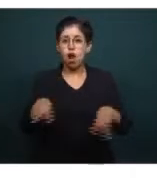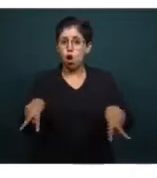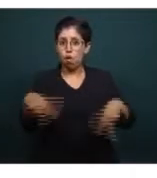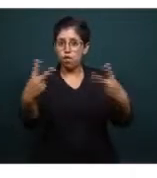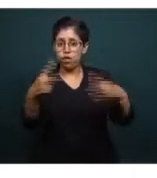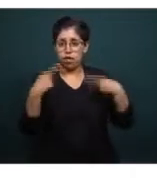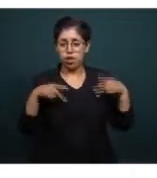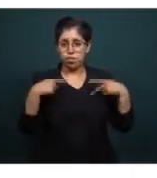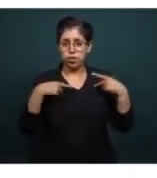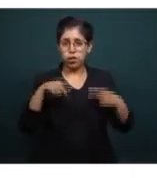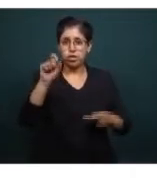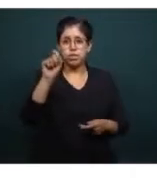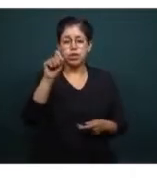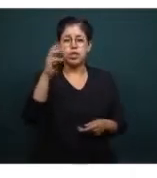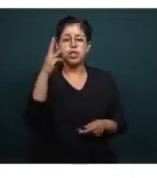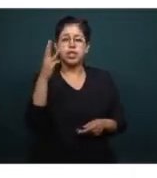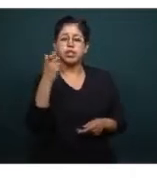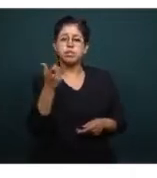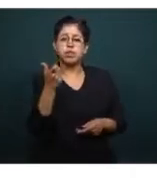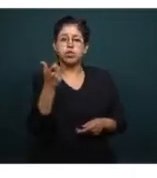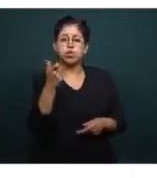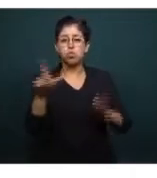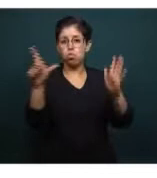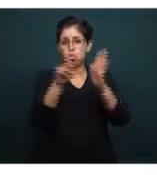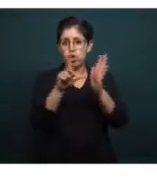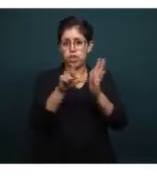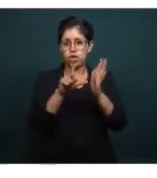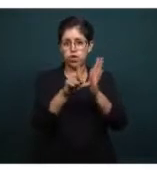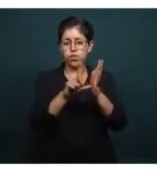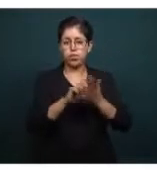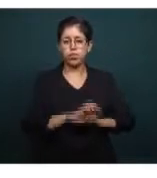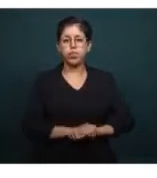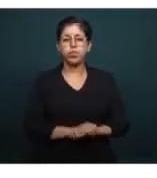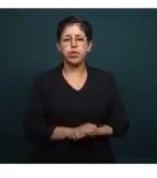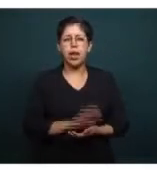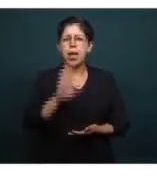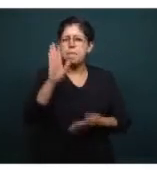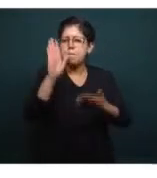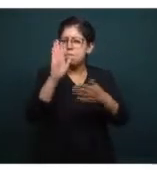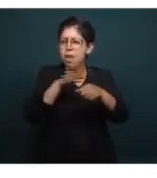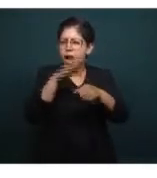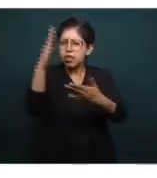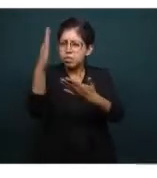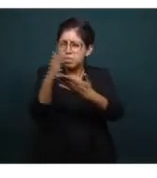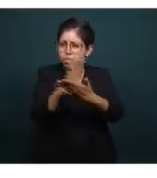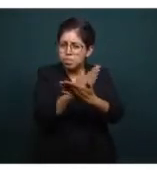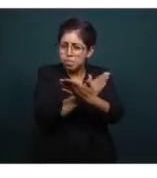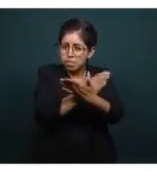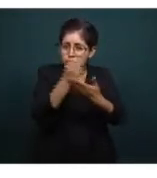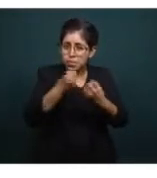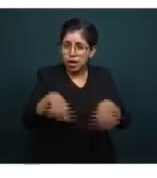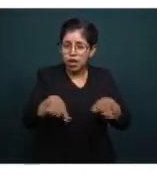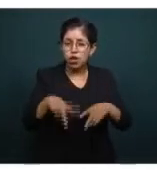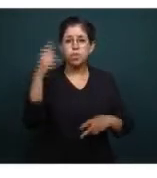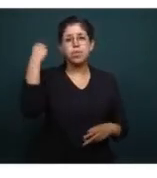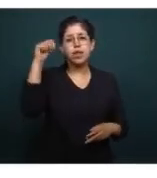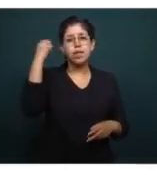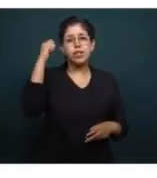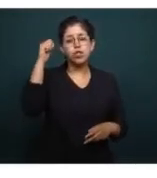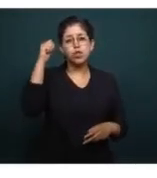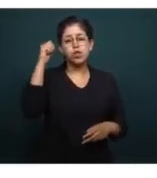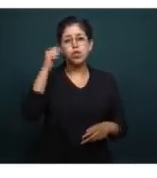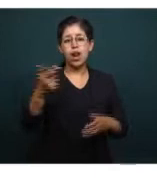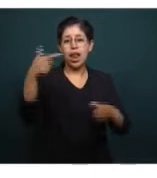de 23 pesos con 8 centavos Churumucu, por litro Michoacán, y el más 23.8. económico And the en best Nacajuca, price Tabasco, was in 18 pesos